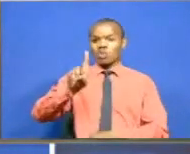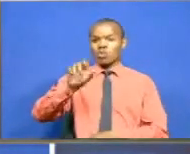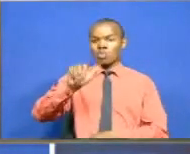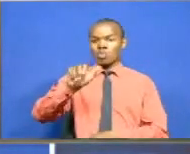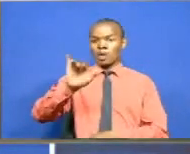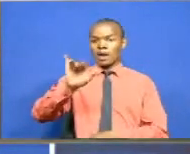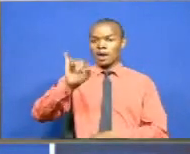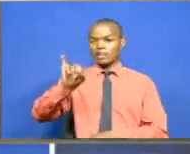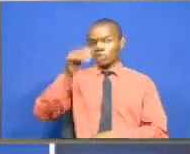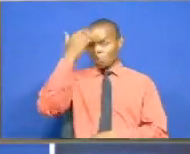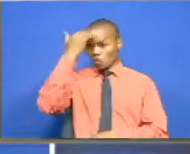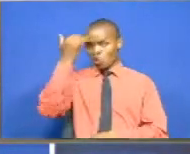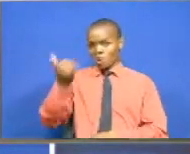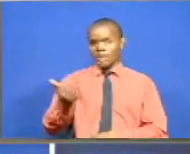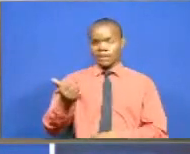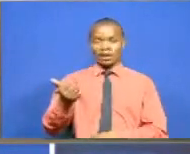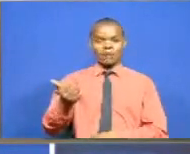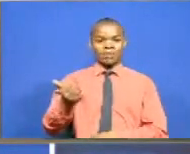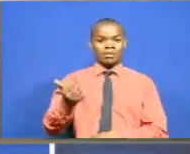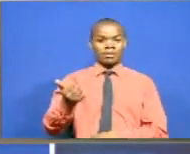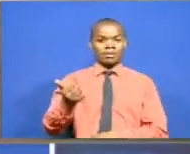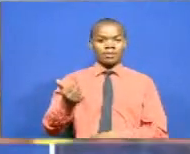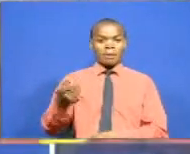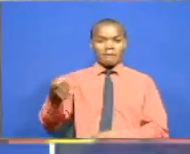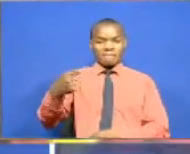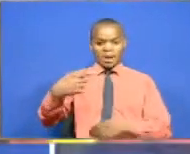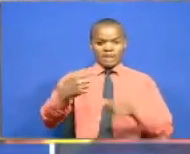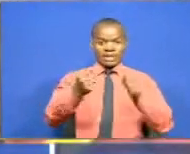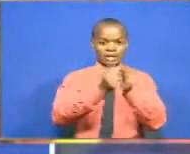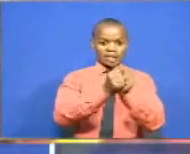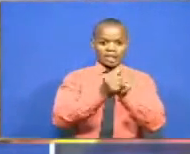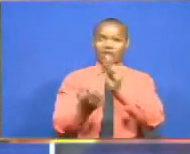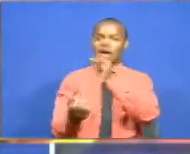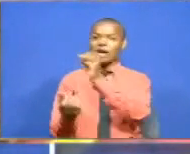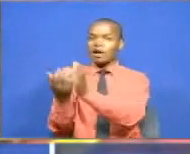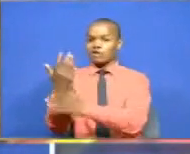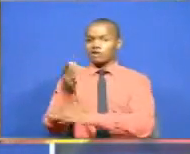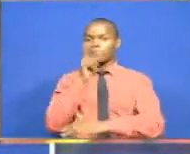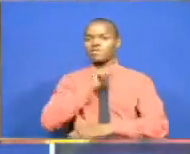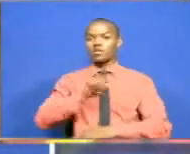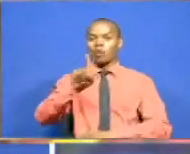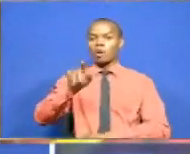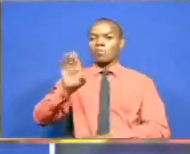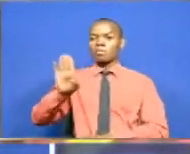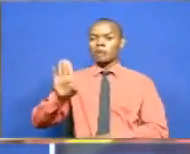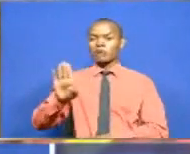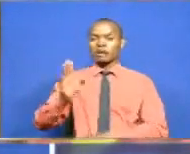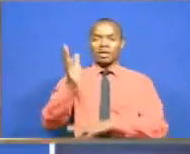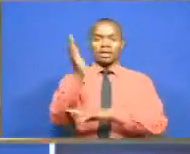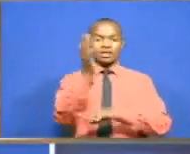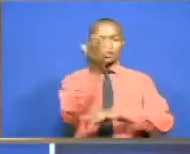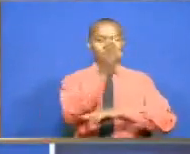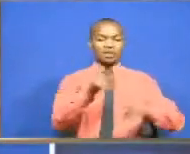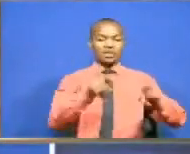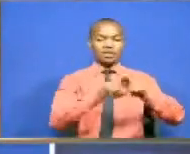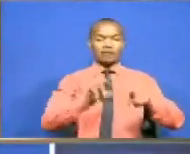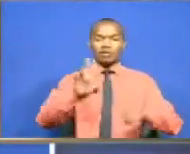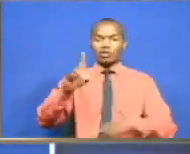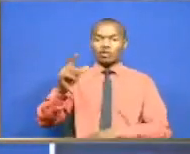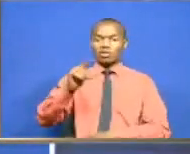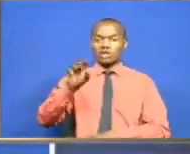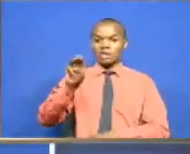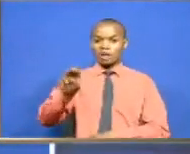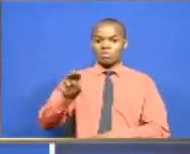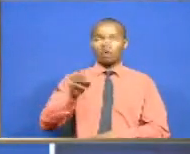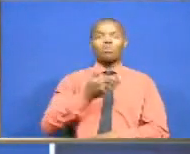sababu mwezi uliopita mwezi wa 10 tumezindua kampeni ya 1 billion trees. Tumejaribu kama United Green Movement Party,